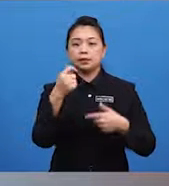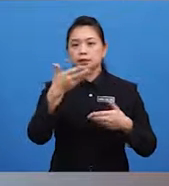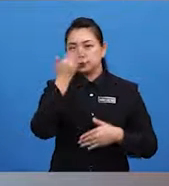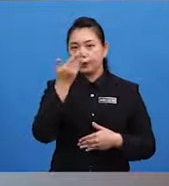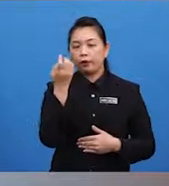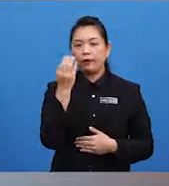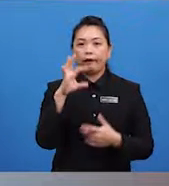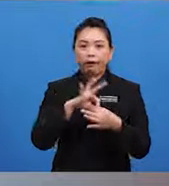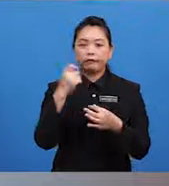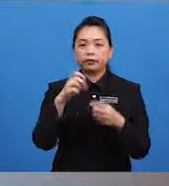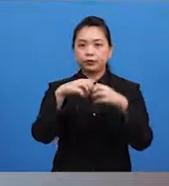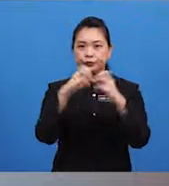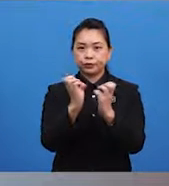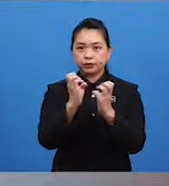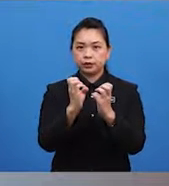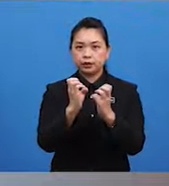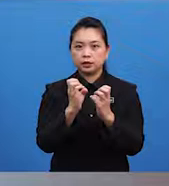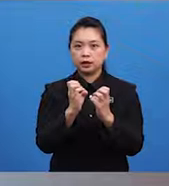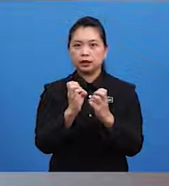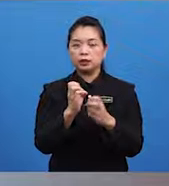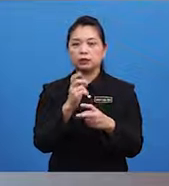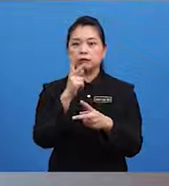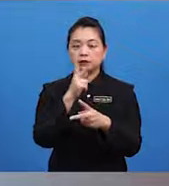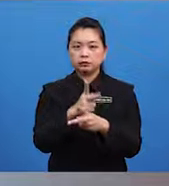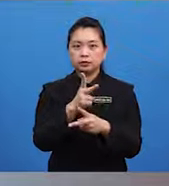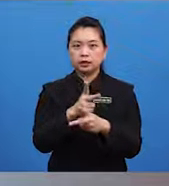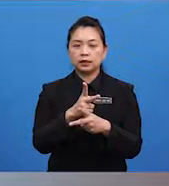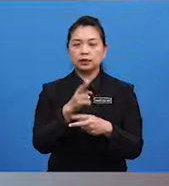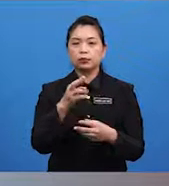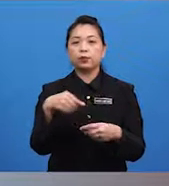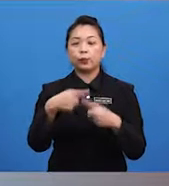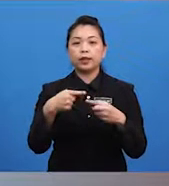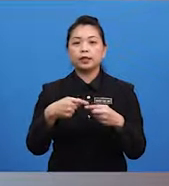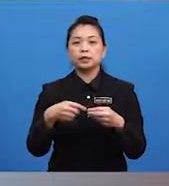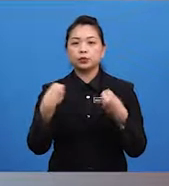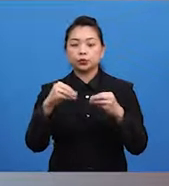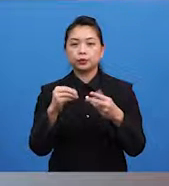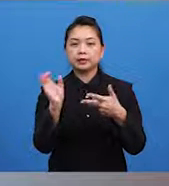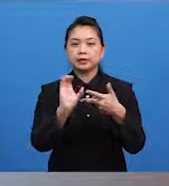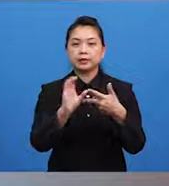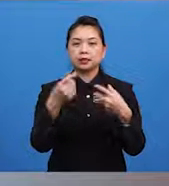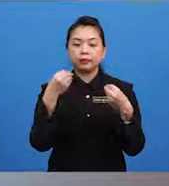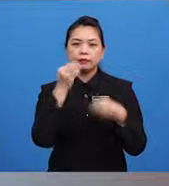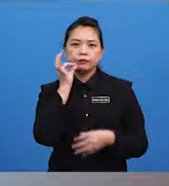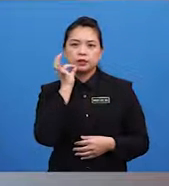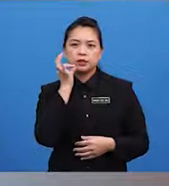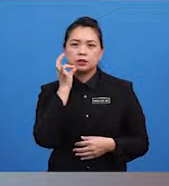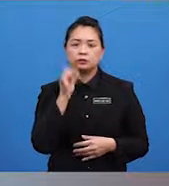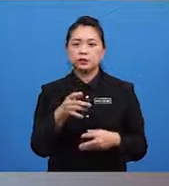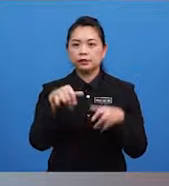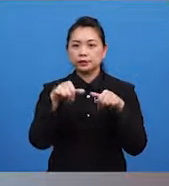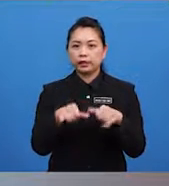smell of the durians is contained when sold. And C. The fruits will stay fresh as they are vacuum